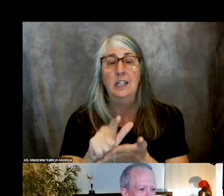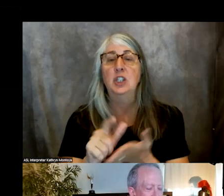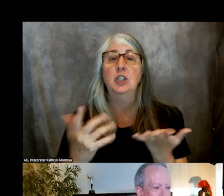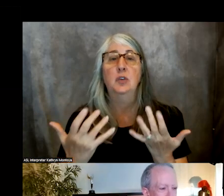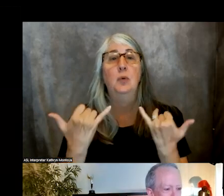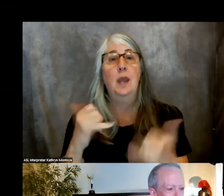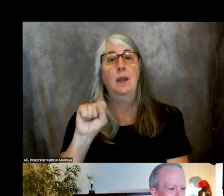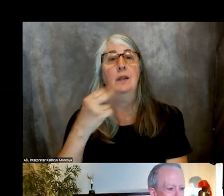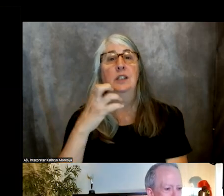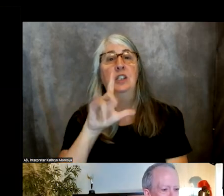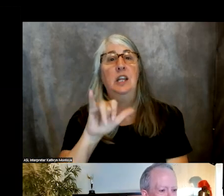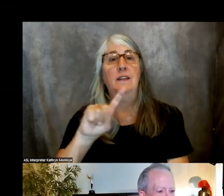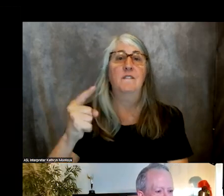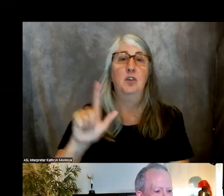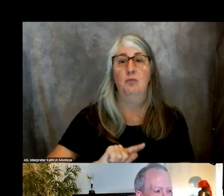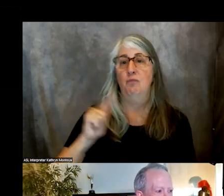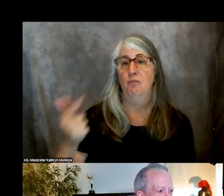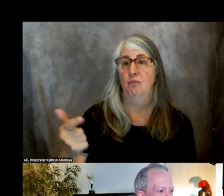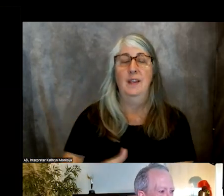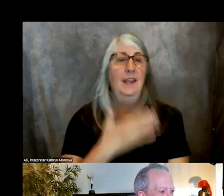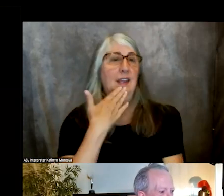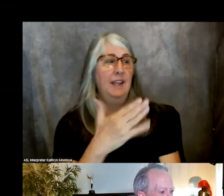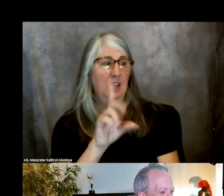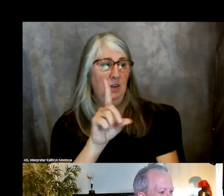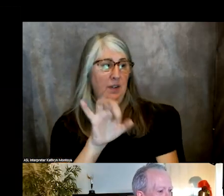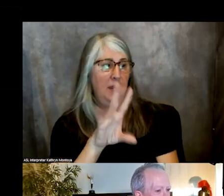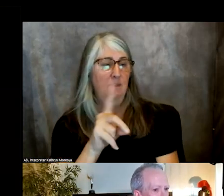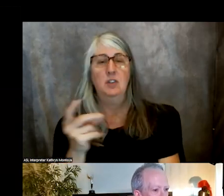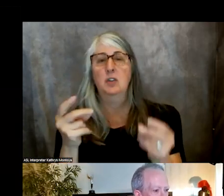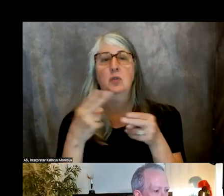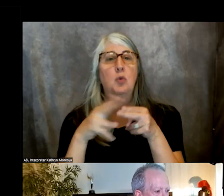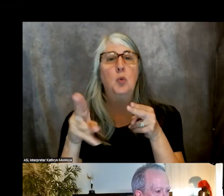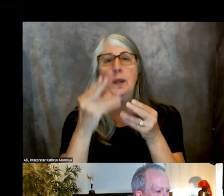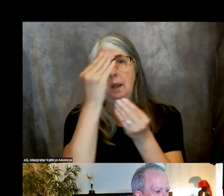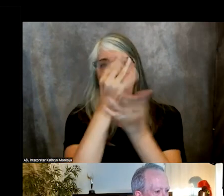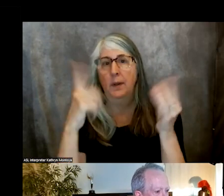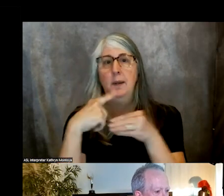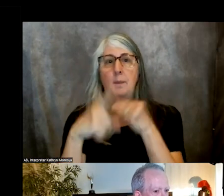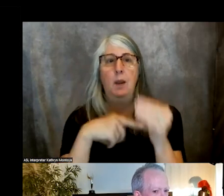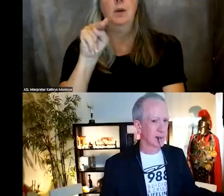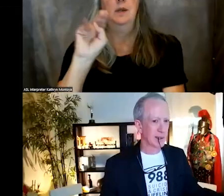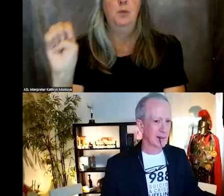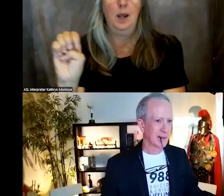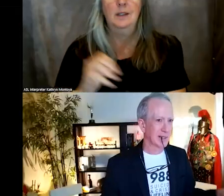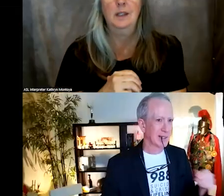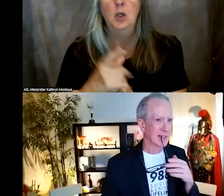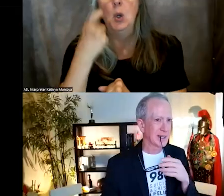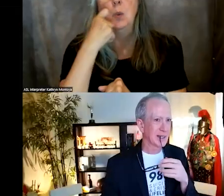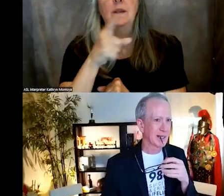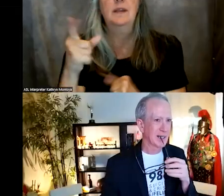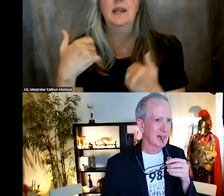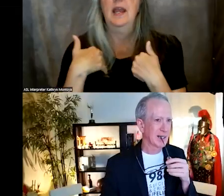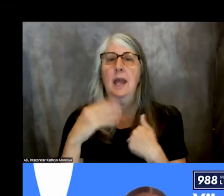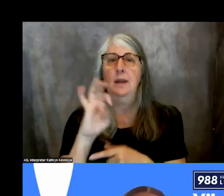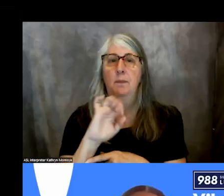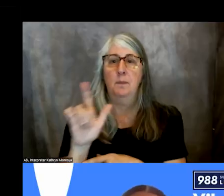Shelley first from Vibrant. Thank you, David. So a quick update on Nebraska. Previously, they had a bill,